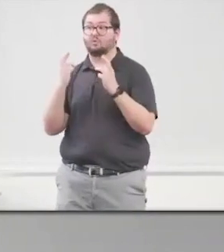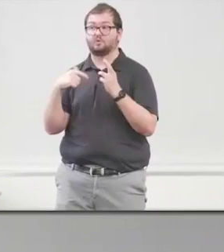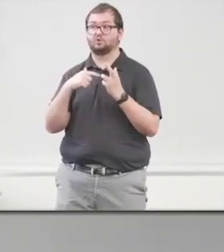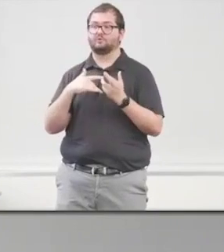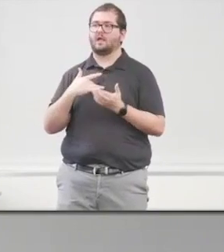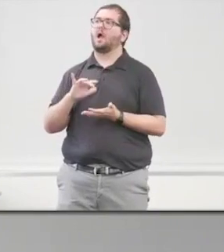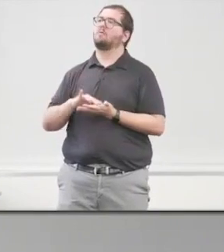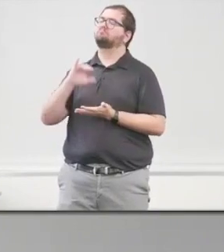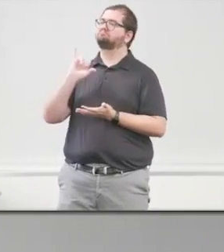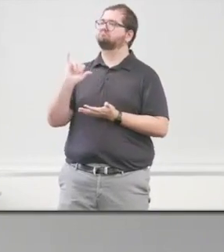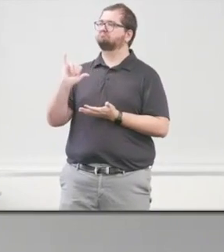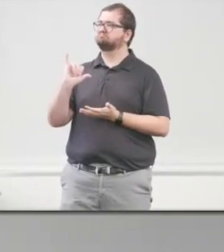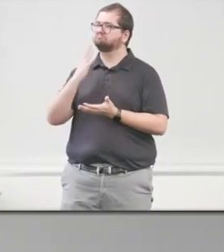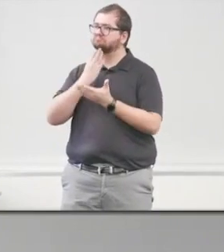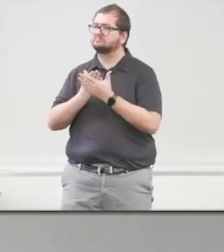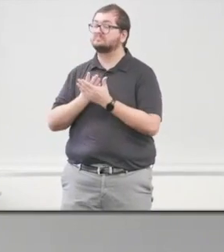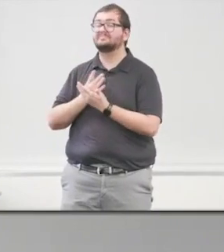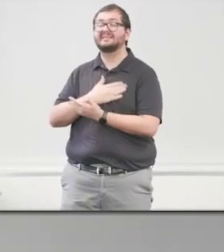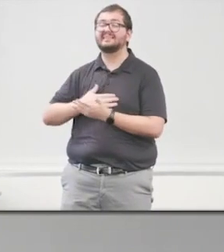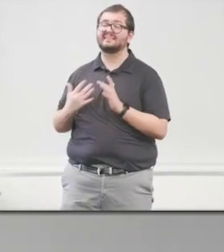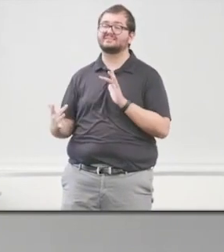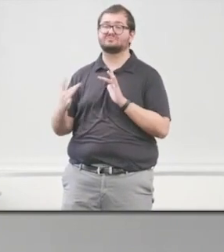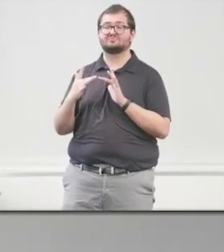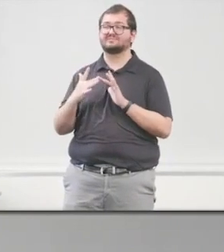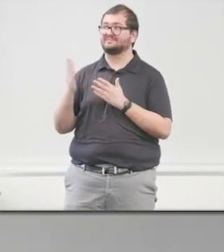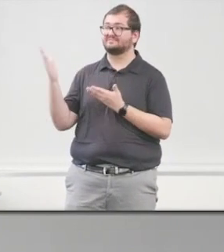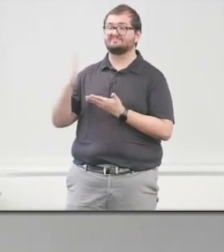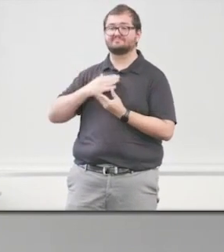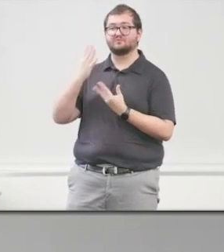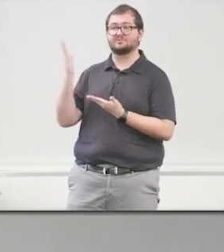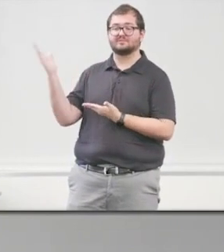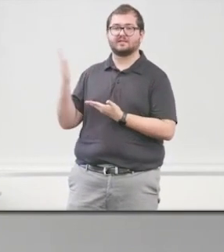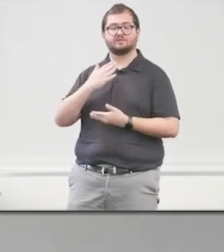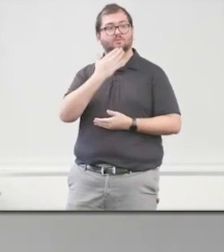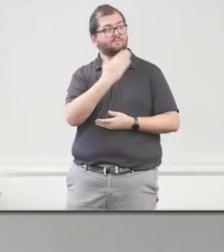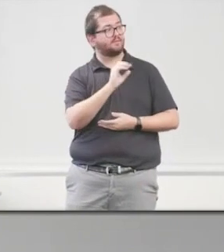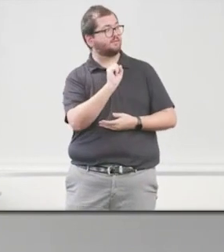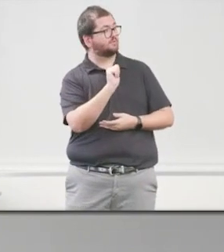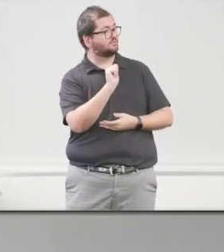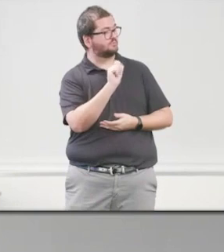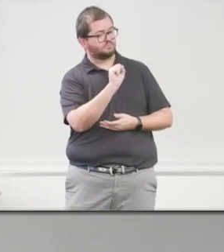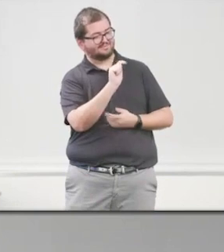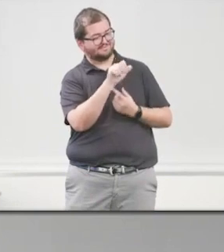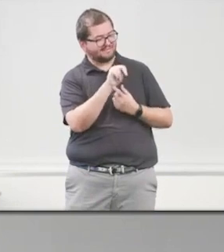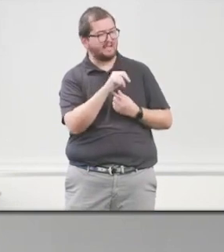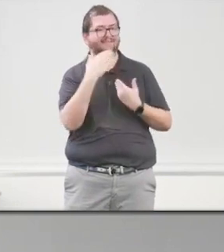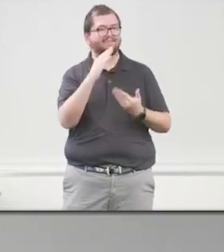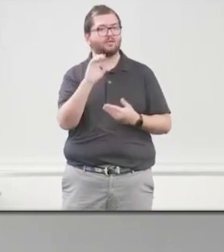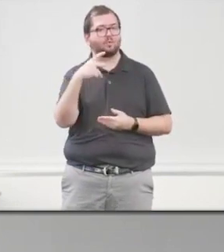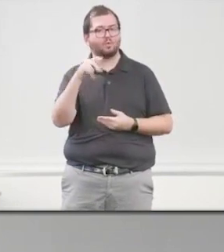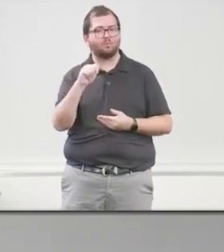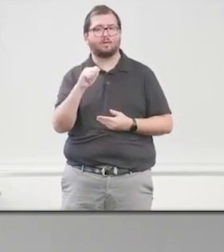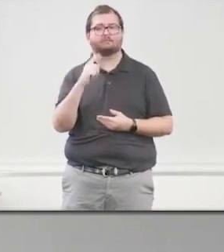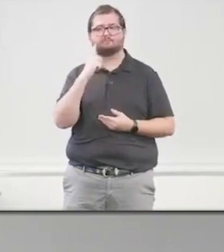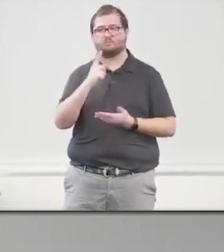this. You've got our contact info. Please reach out to us. We are here to help you. And thank you, Stan, and thank you for COPA. All right, hold on a second, Guy. Let's give him a big